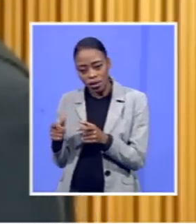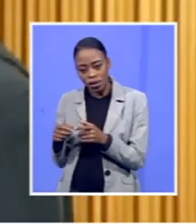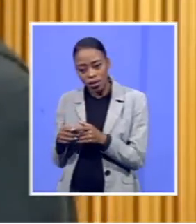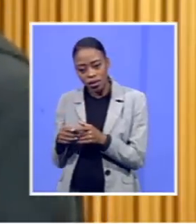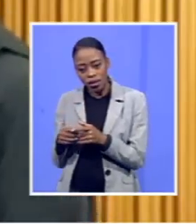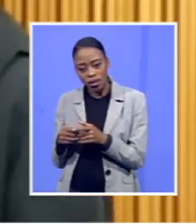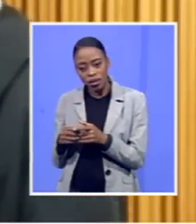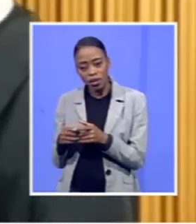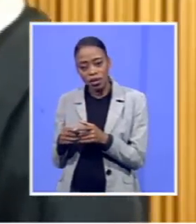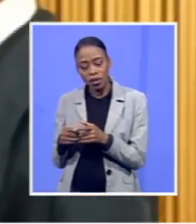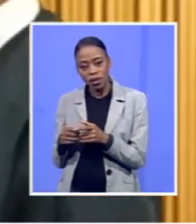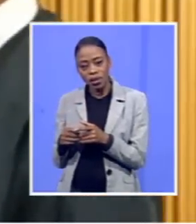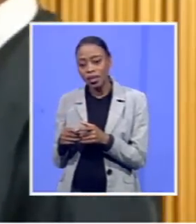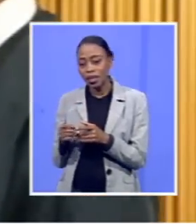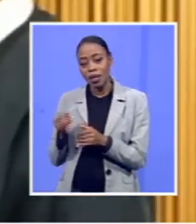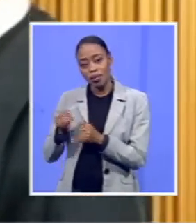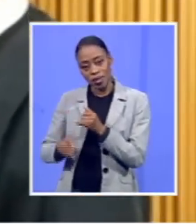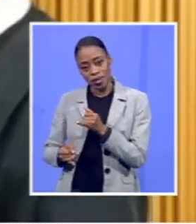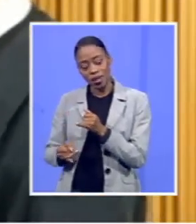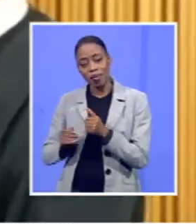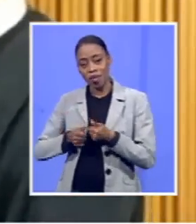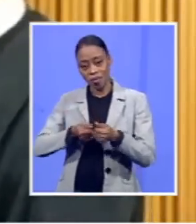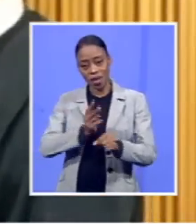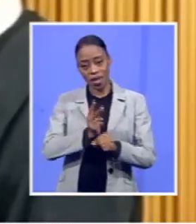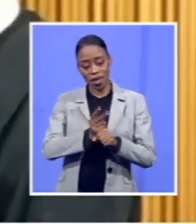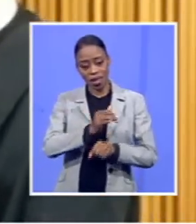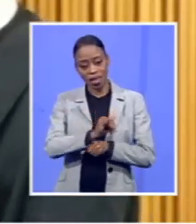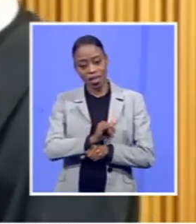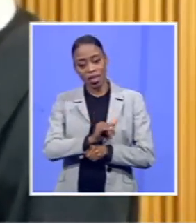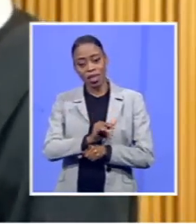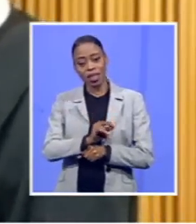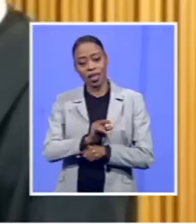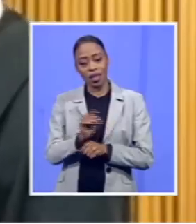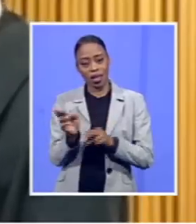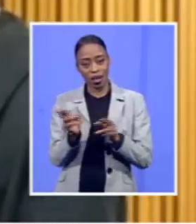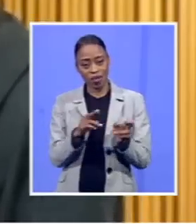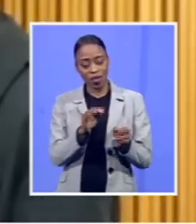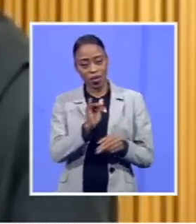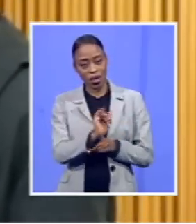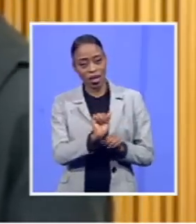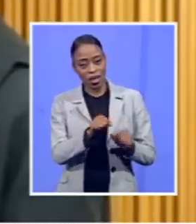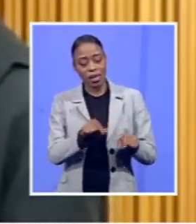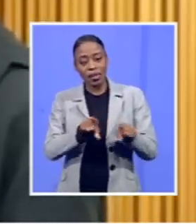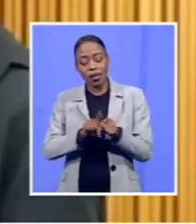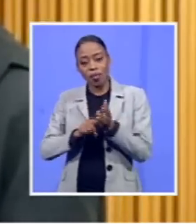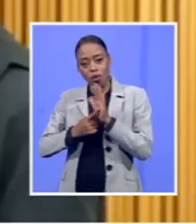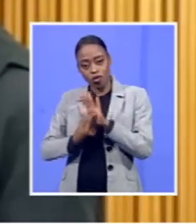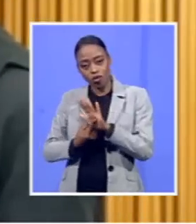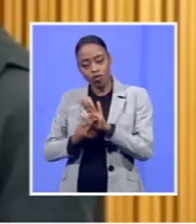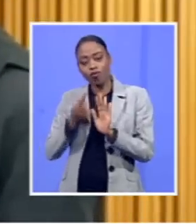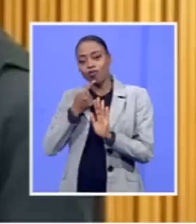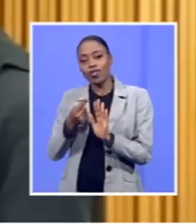committee. No, that's another mistake. I'll come to that. That's how we've been referring to it, and I'll demonstrate that that might